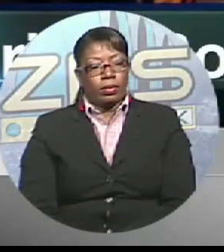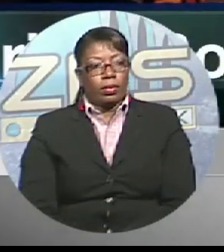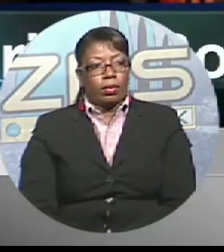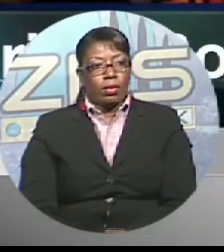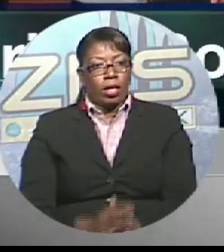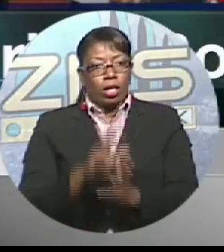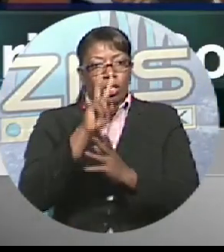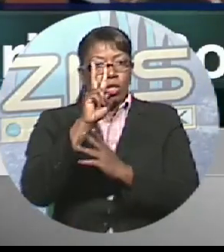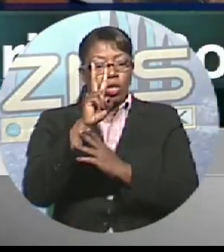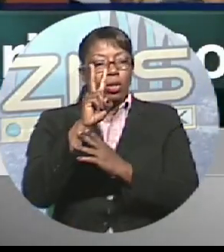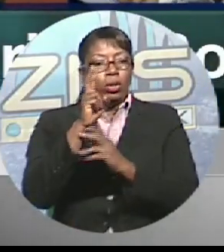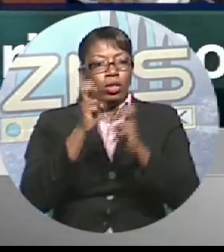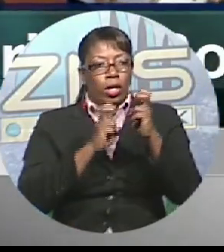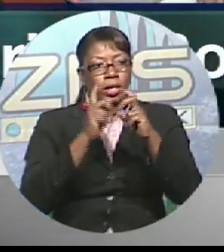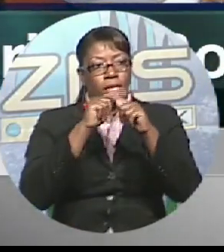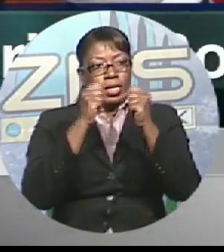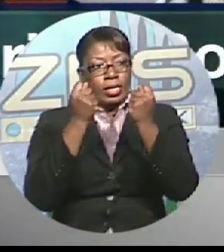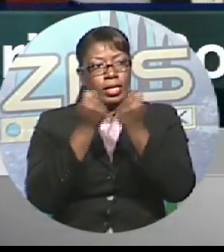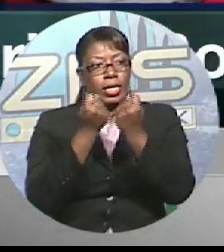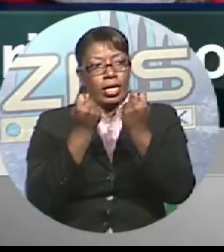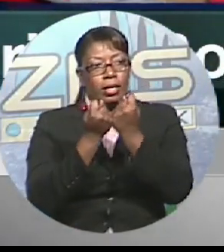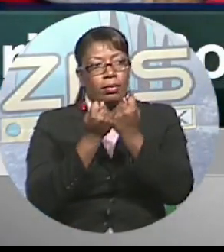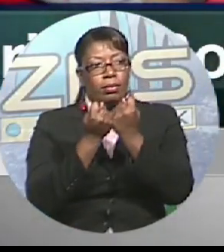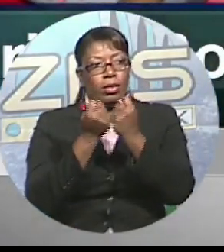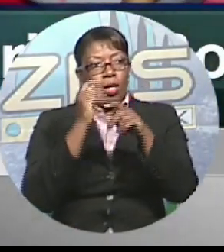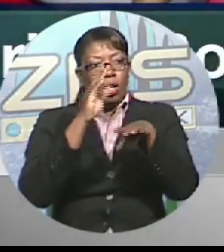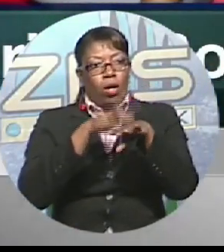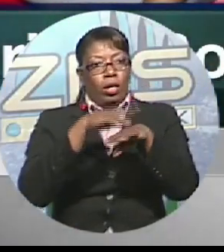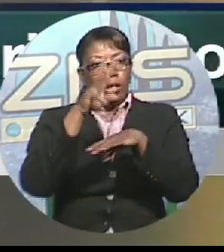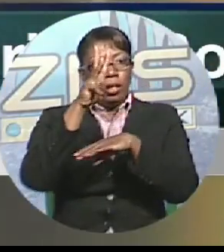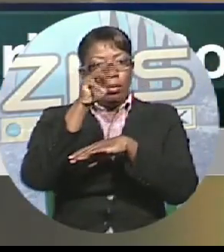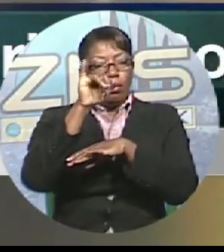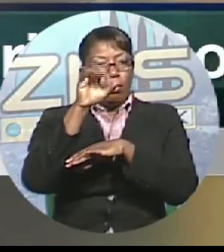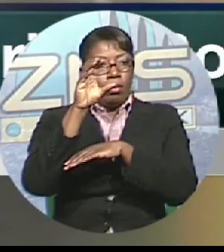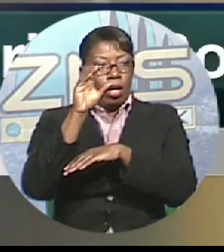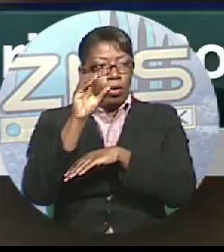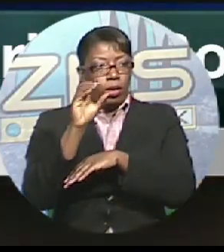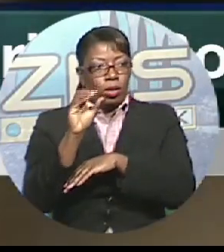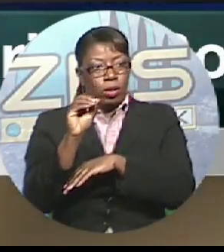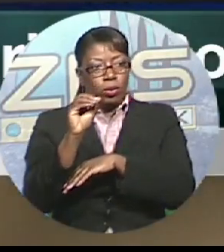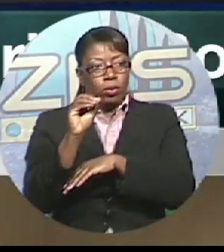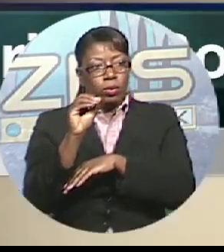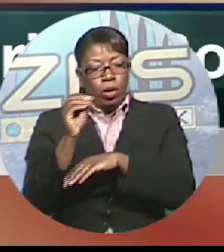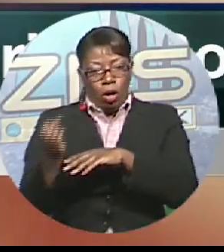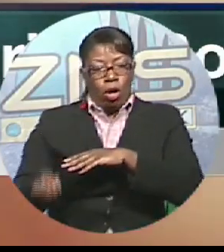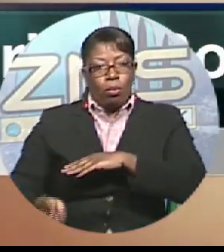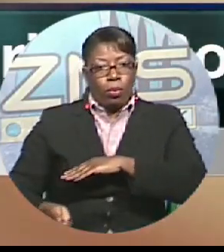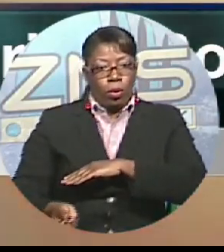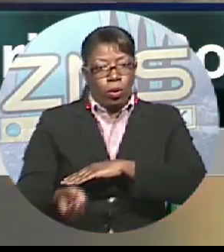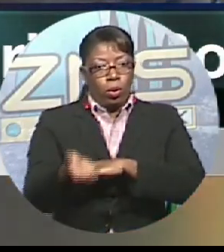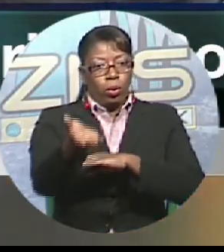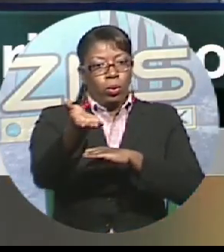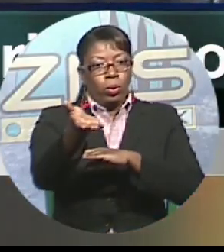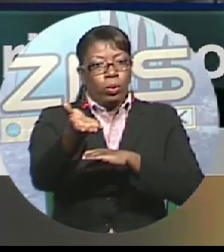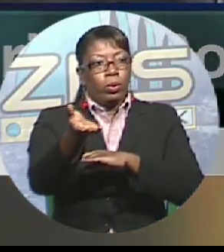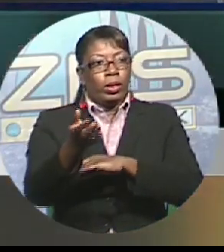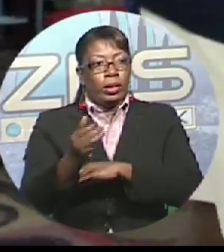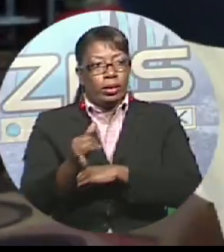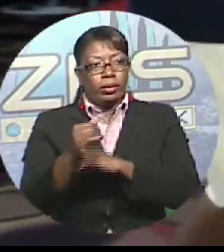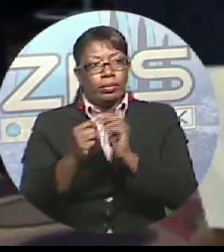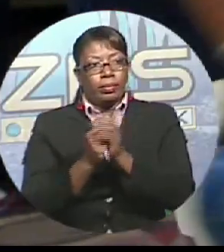Leg 2 of the challenge saw teams descend on Mario's Bowling and Entertainment Palace. After a whole week of trash